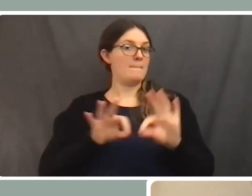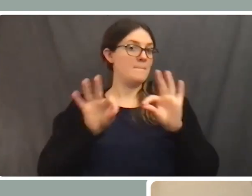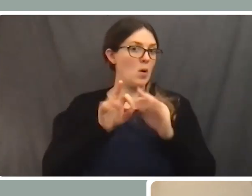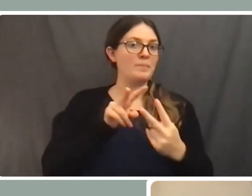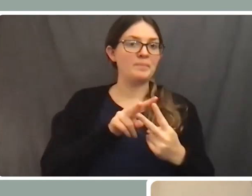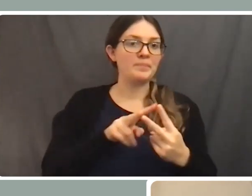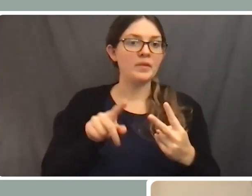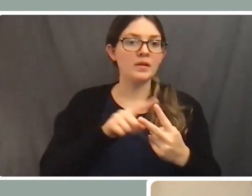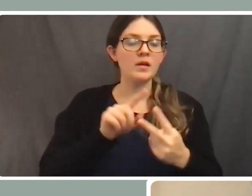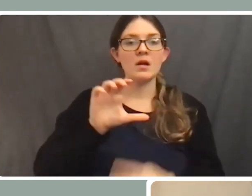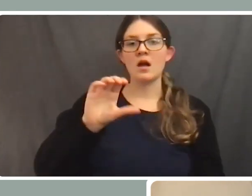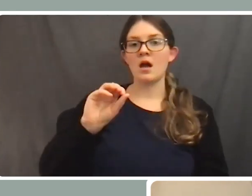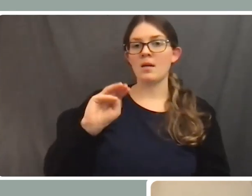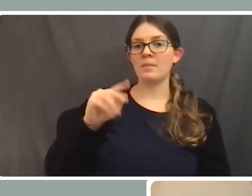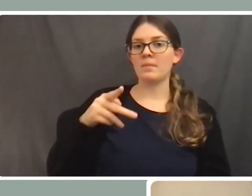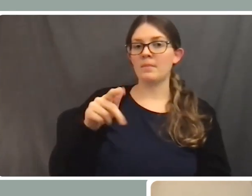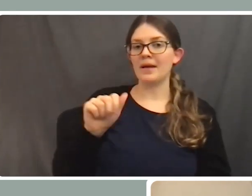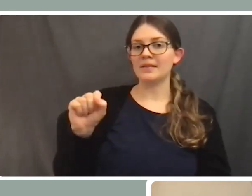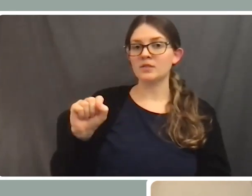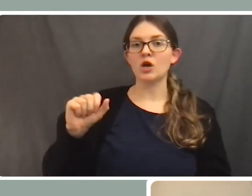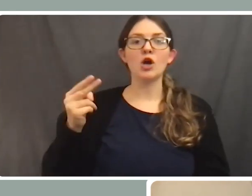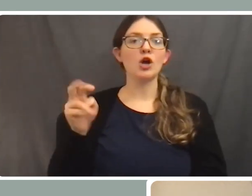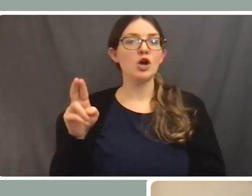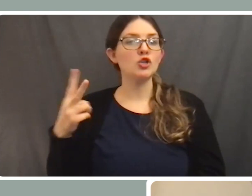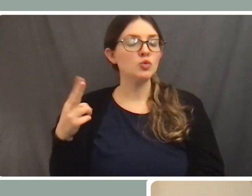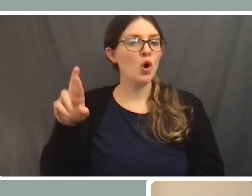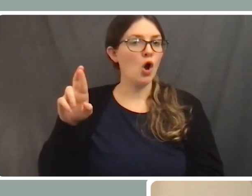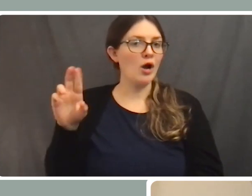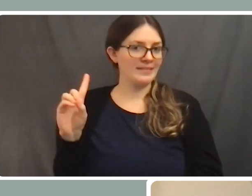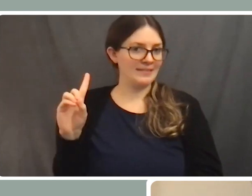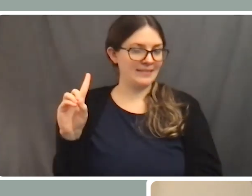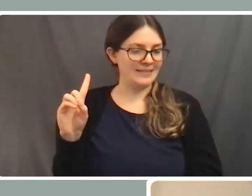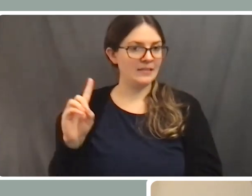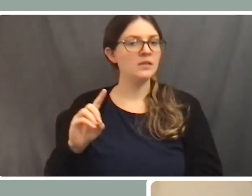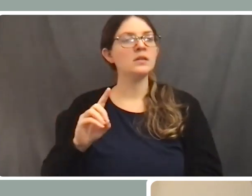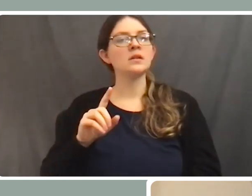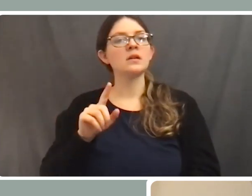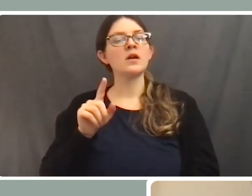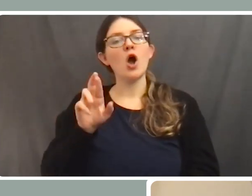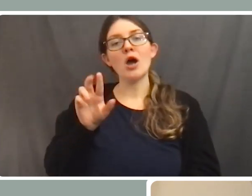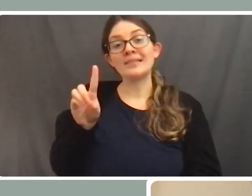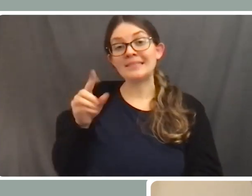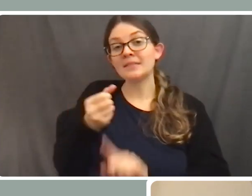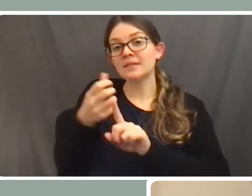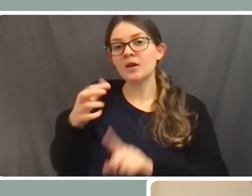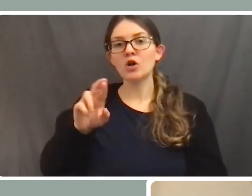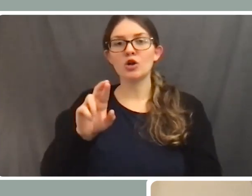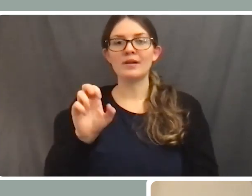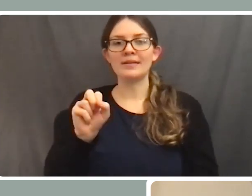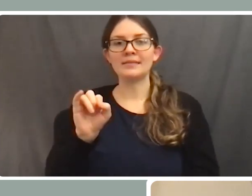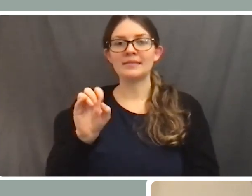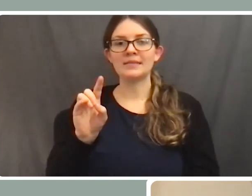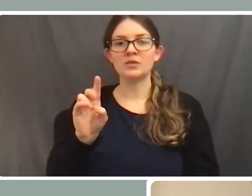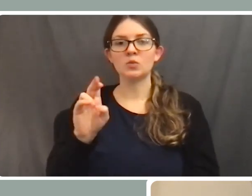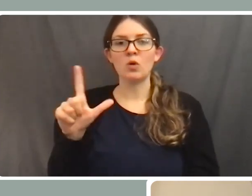them is called Compass HER2 RD, where the RD stands for residual disease. So this is women